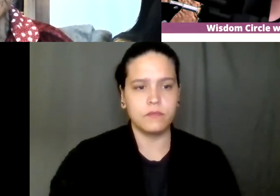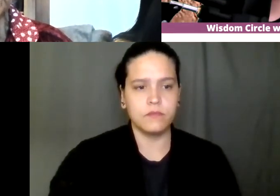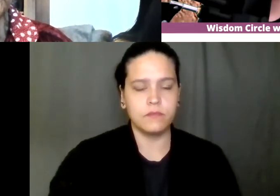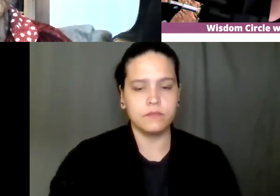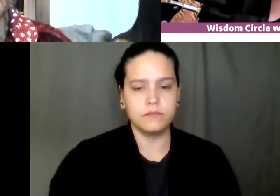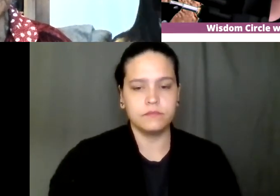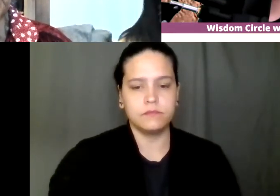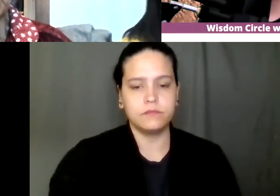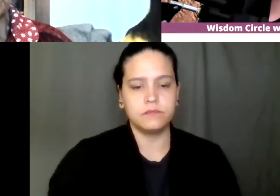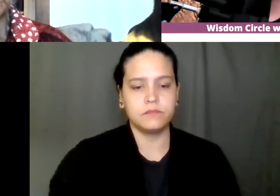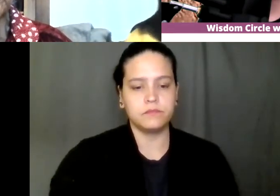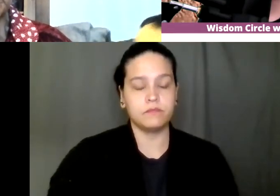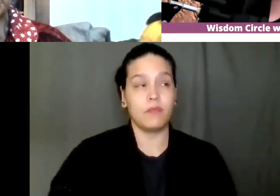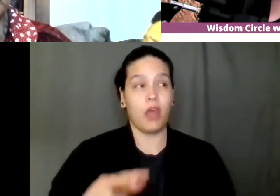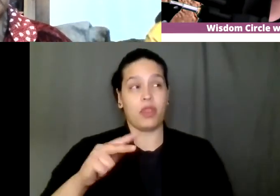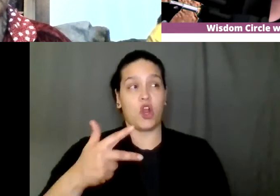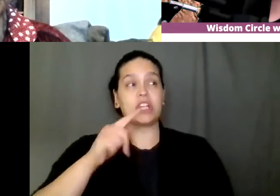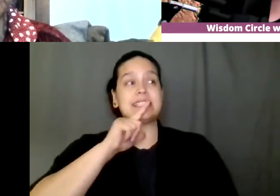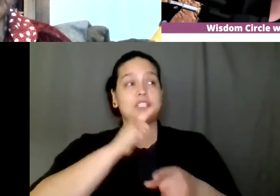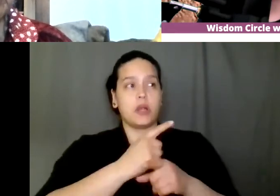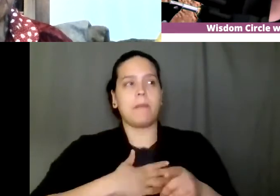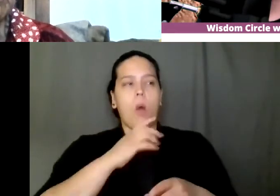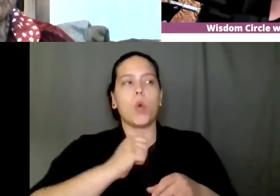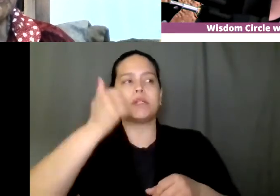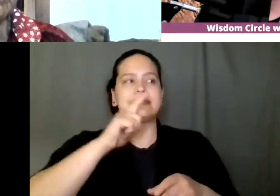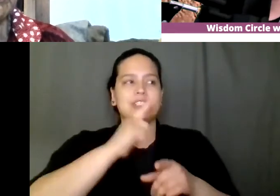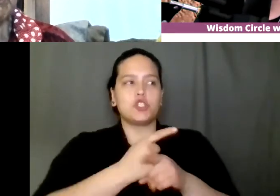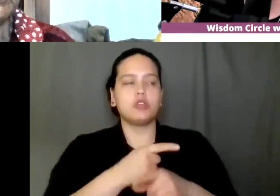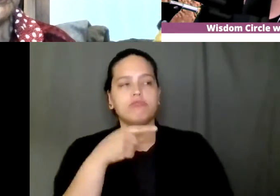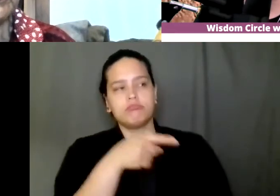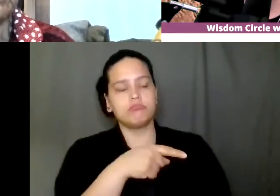The third sister, my oldest sister,